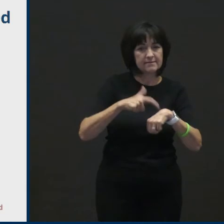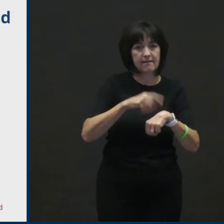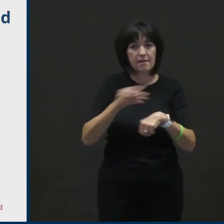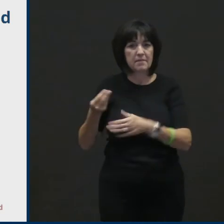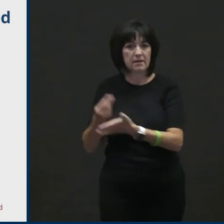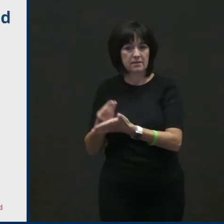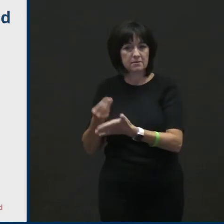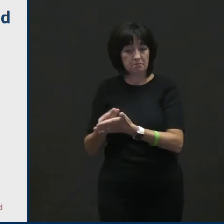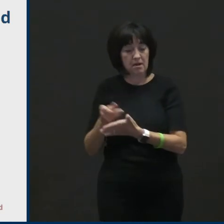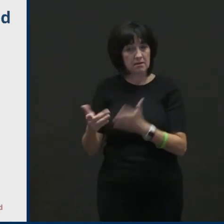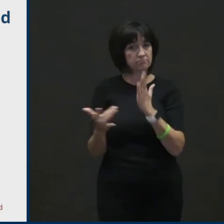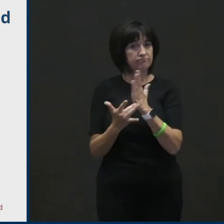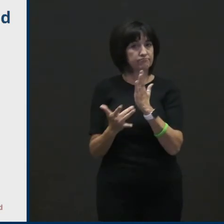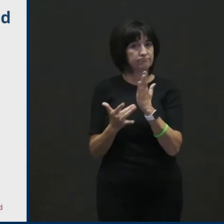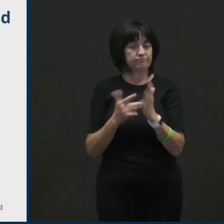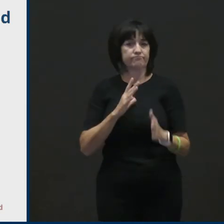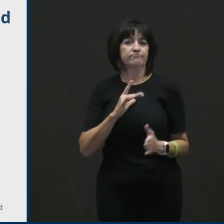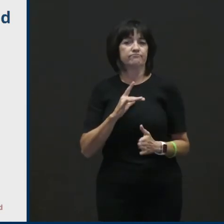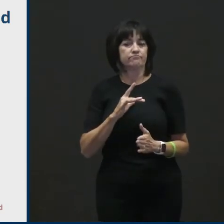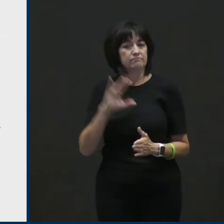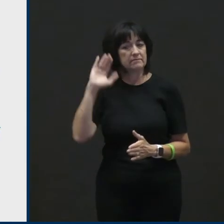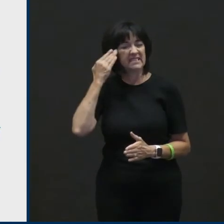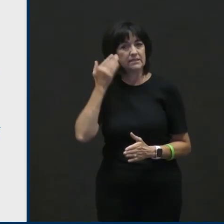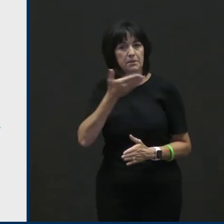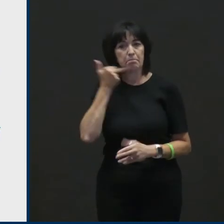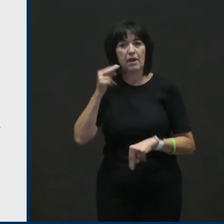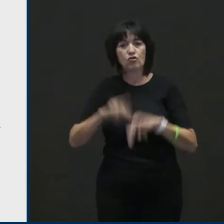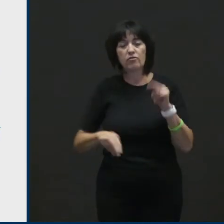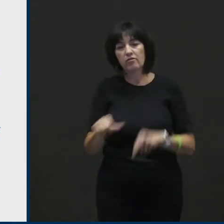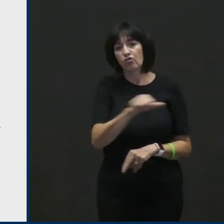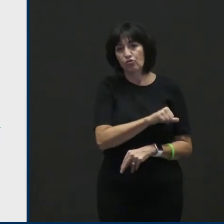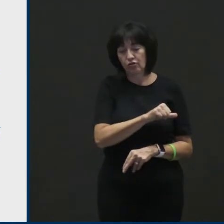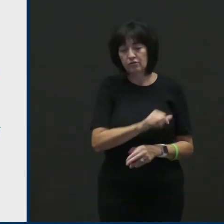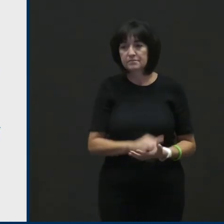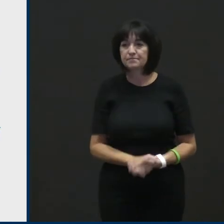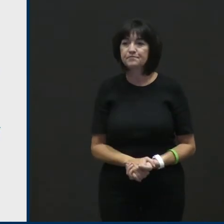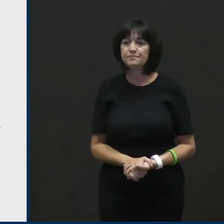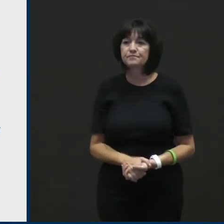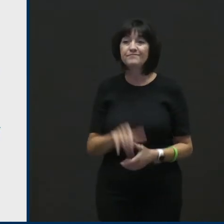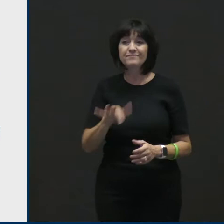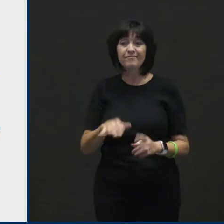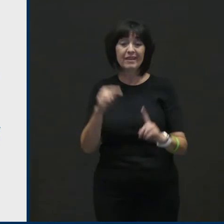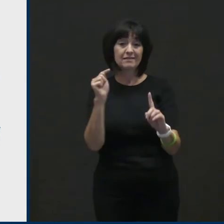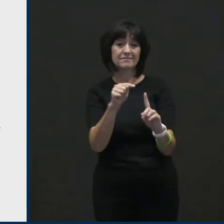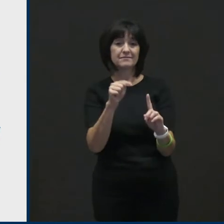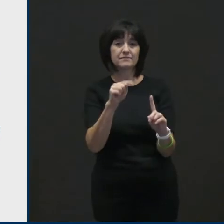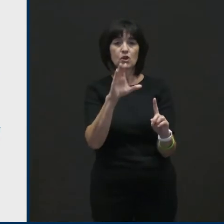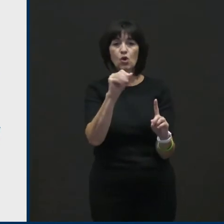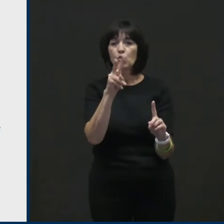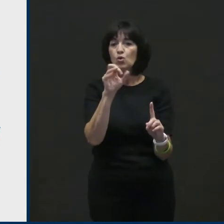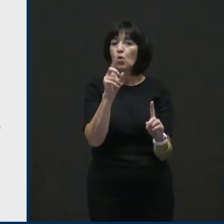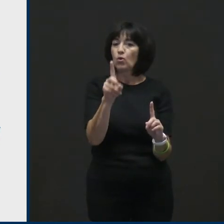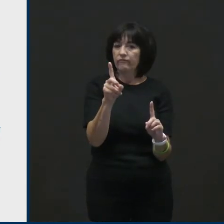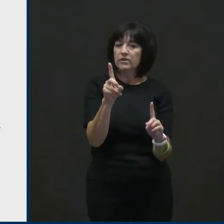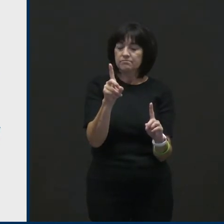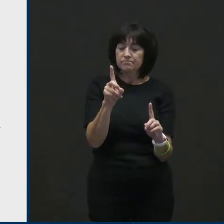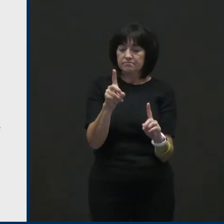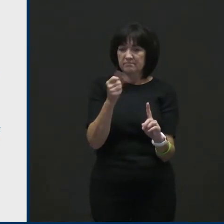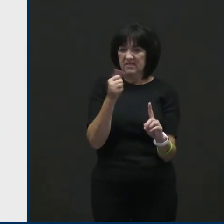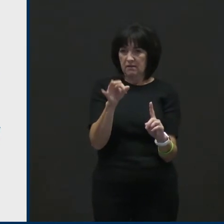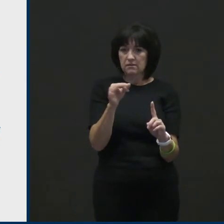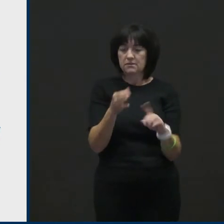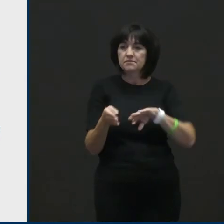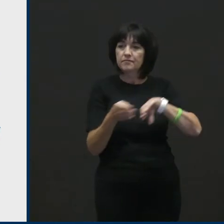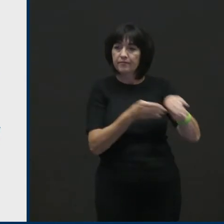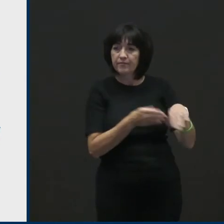new technology that's coming out. So that's COVID. Last week, the governor signed Executive Order 44 for the